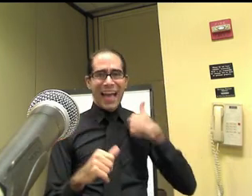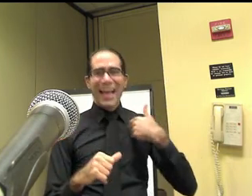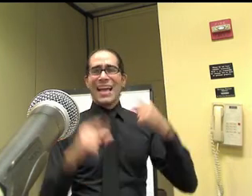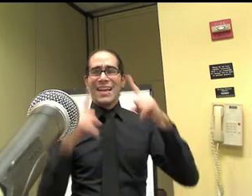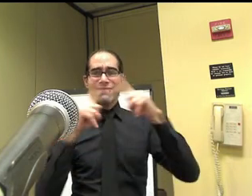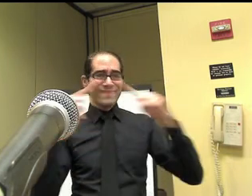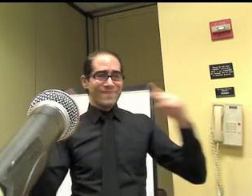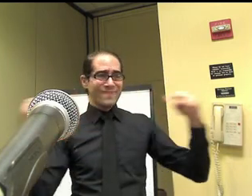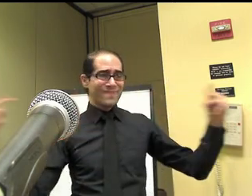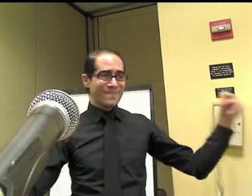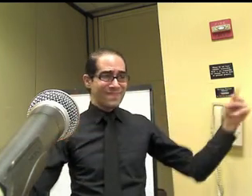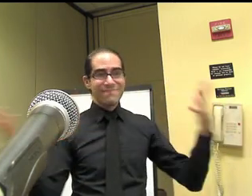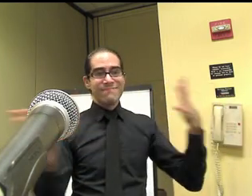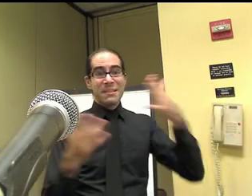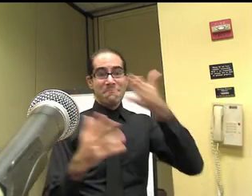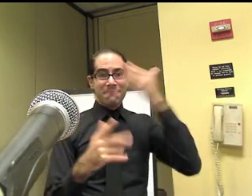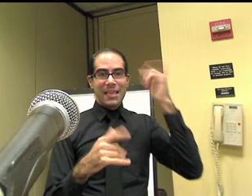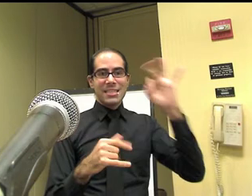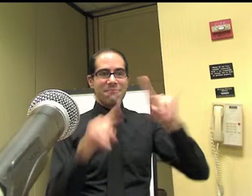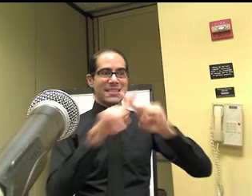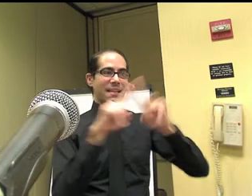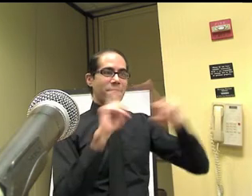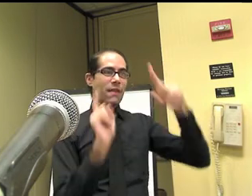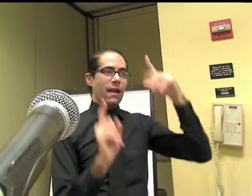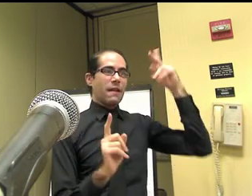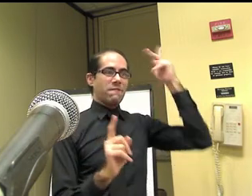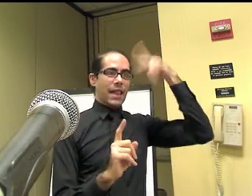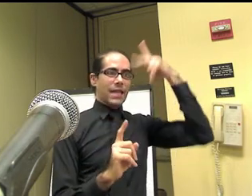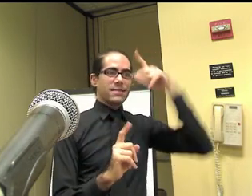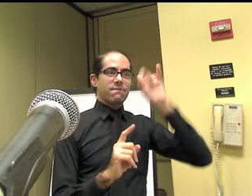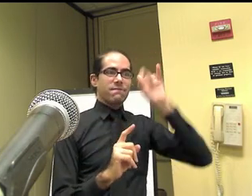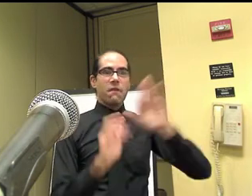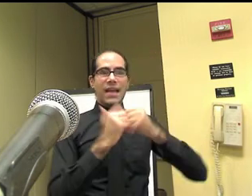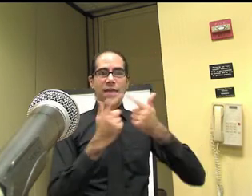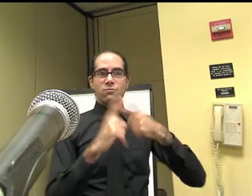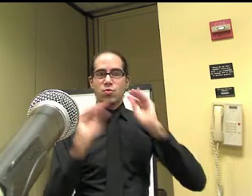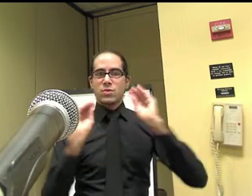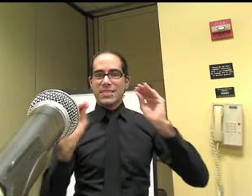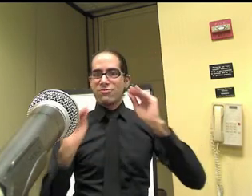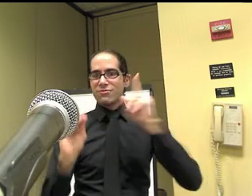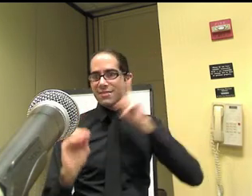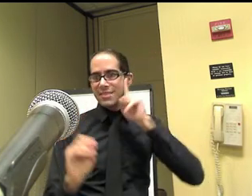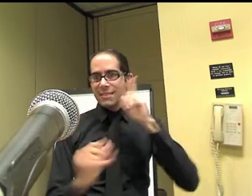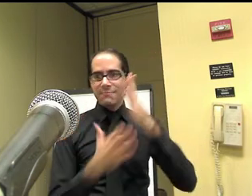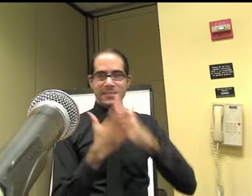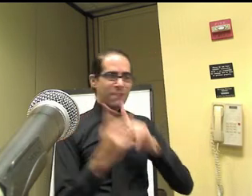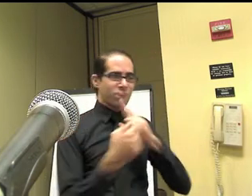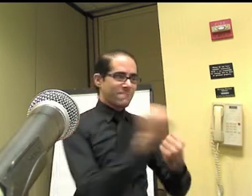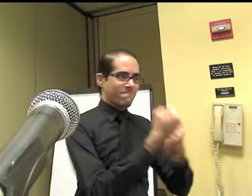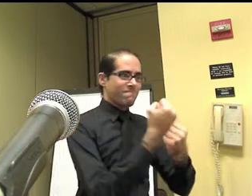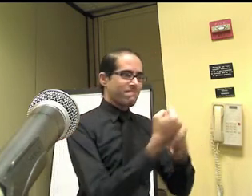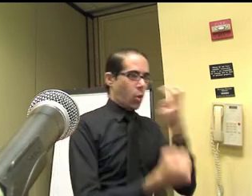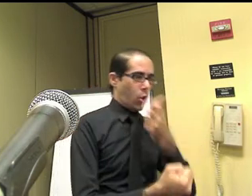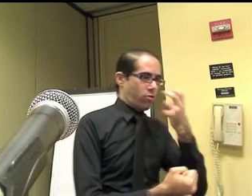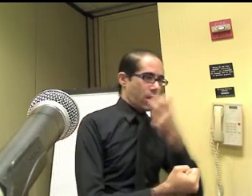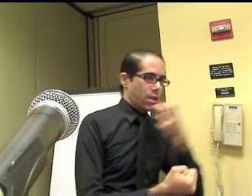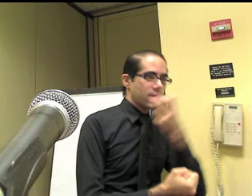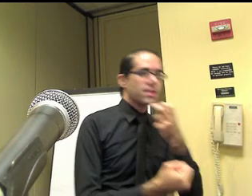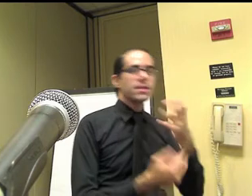needs among the deaf population is challenging. There are a variety of philosophies of how